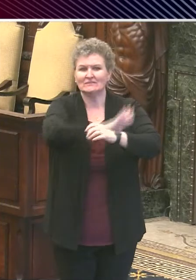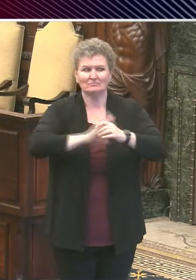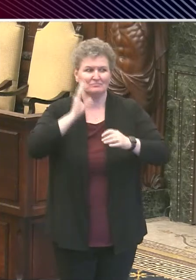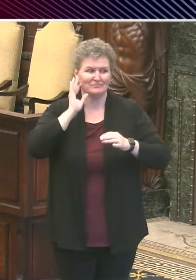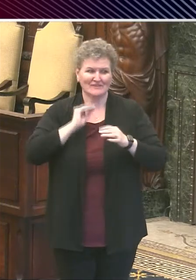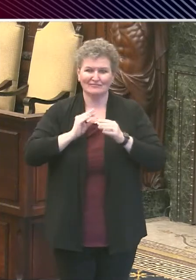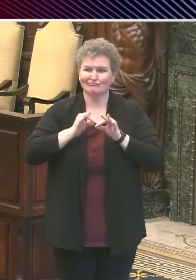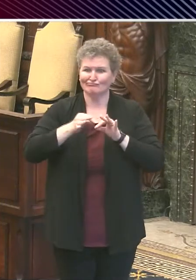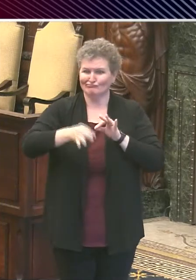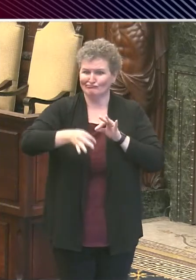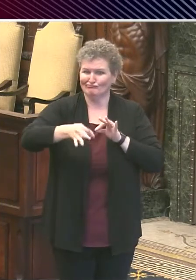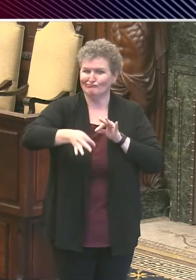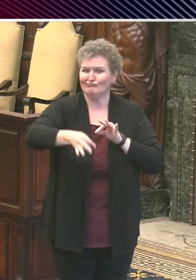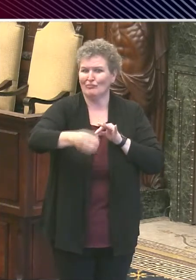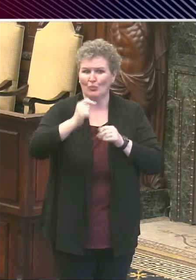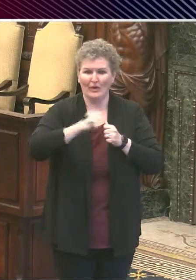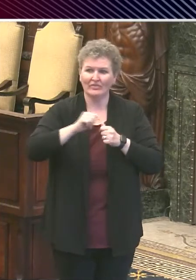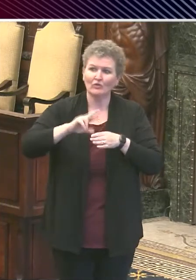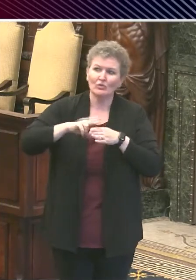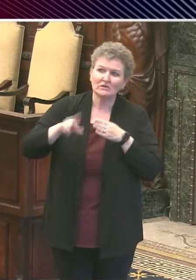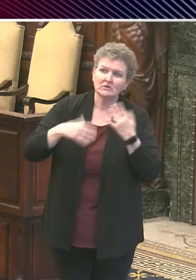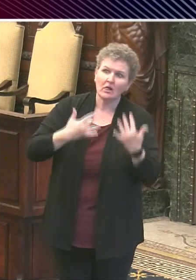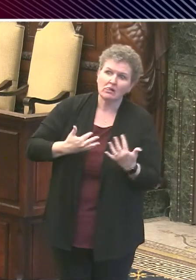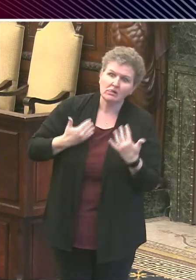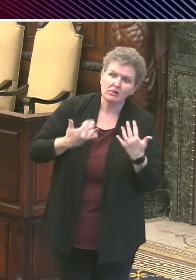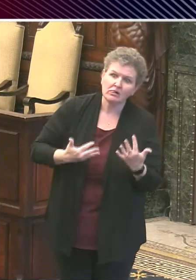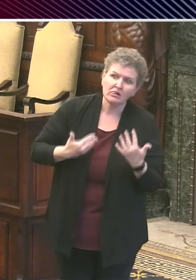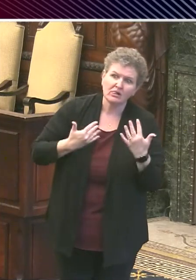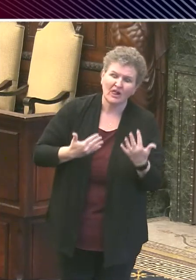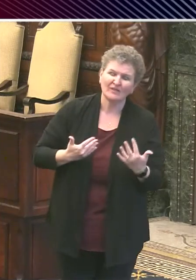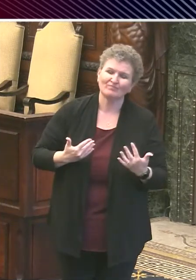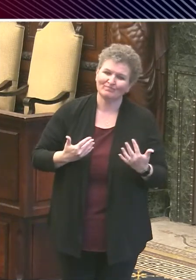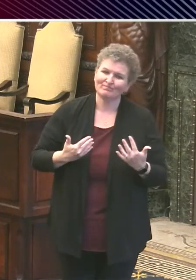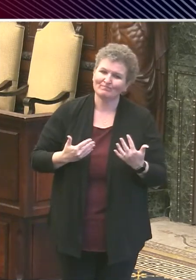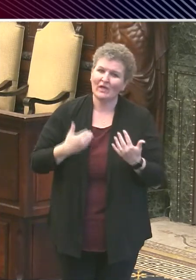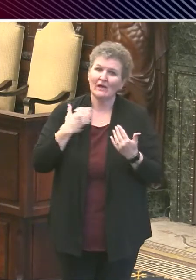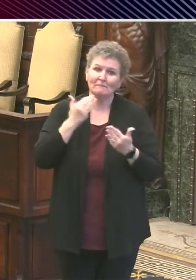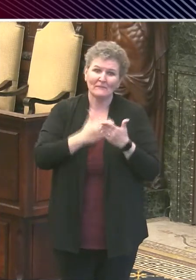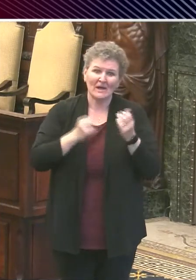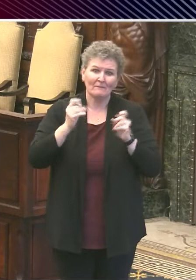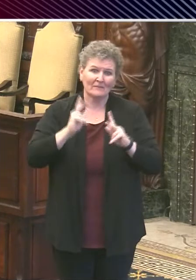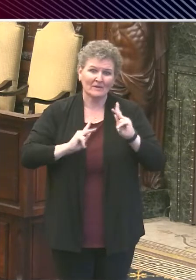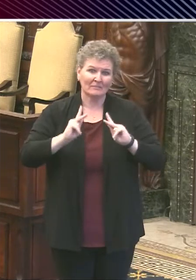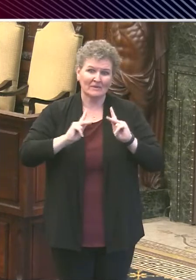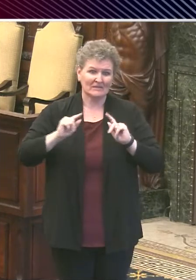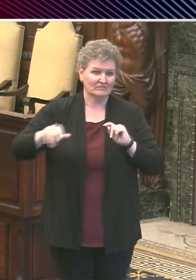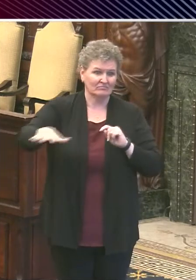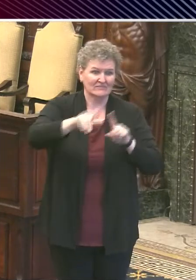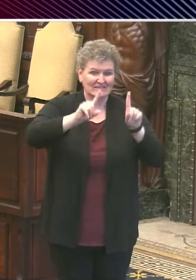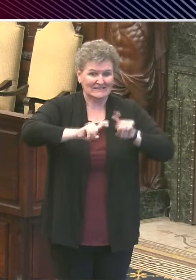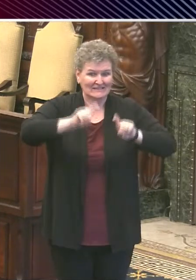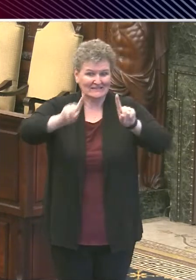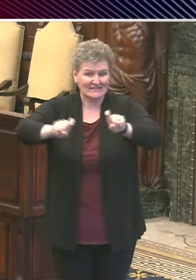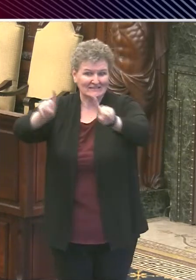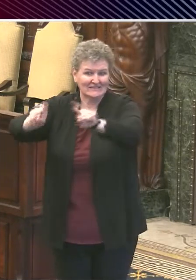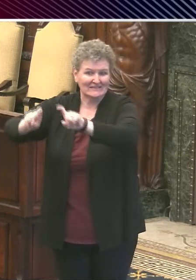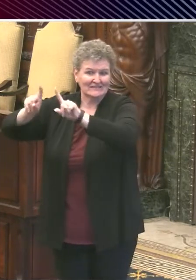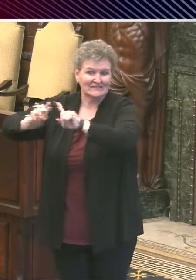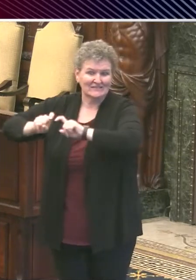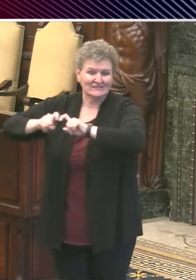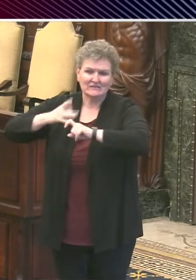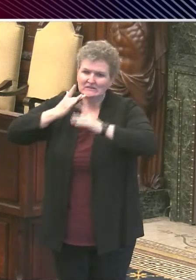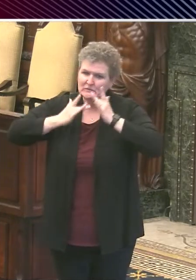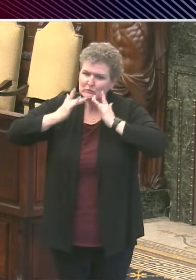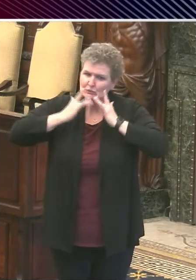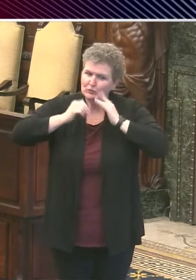their and bottlenecks at testing sites because there's so many people who want to be tested, and that they're having difficult shortages of PPE in other parts of the